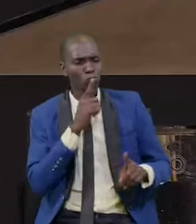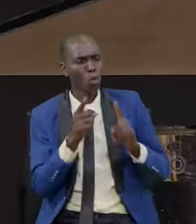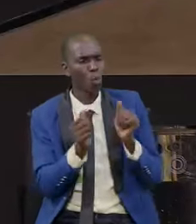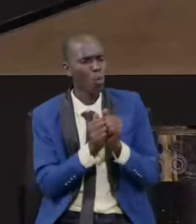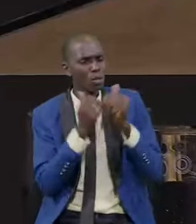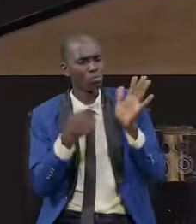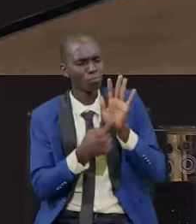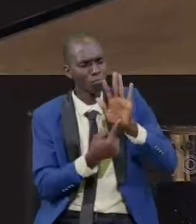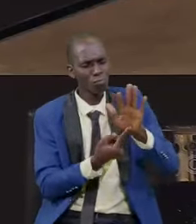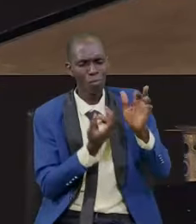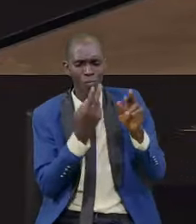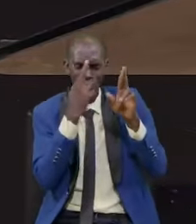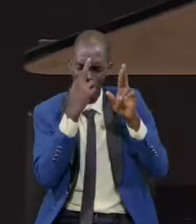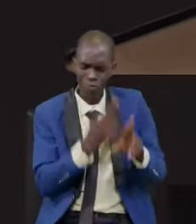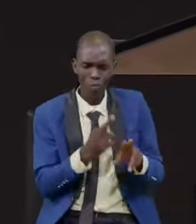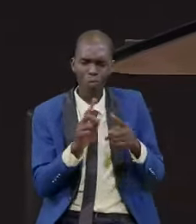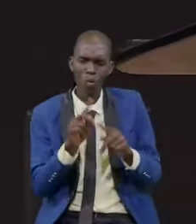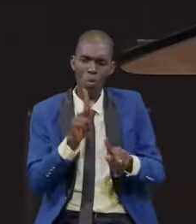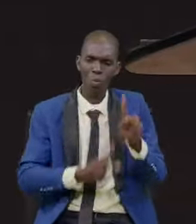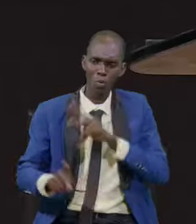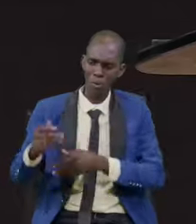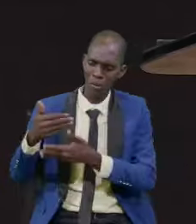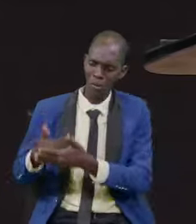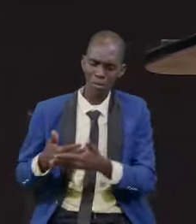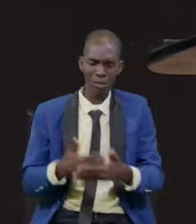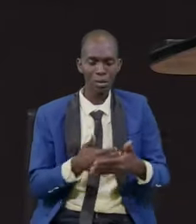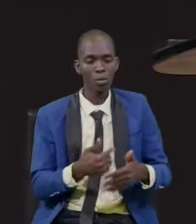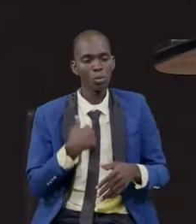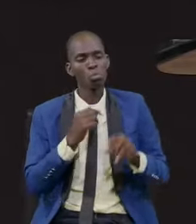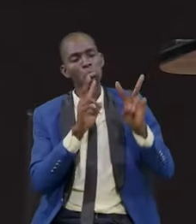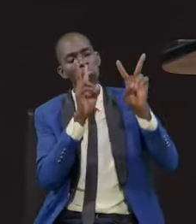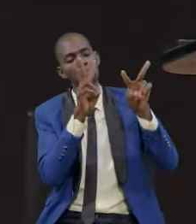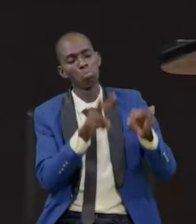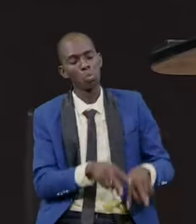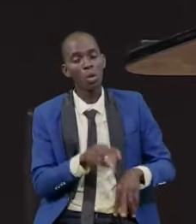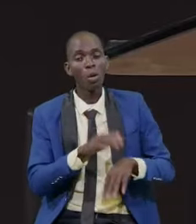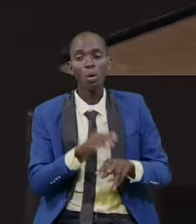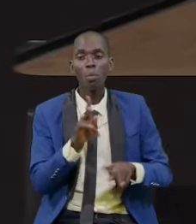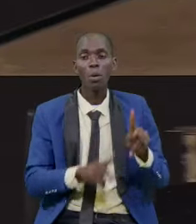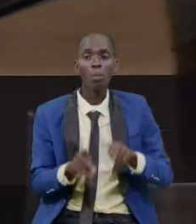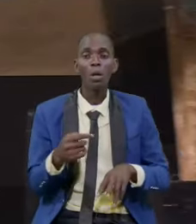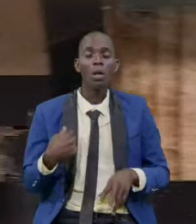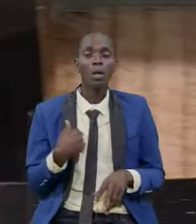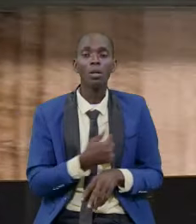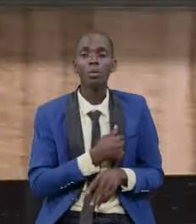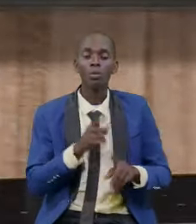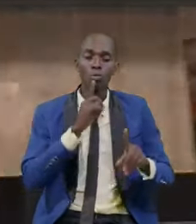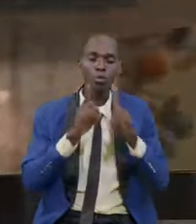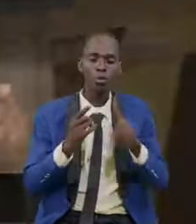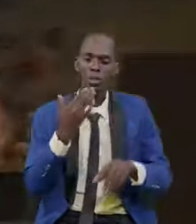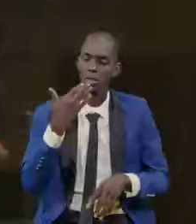to everybody around, and we look down them, stamp them down. And while we talk